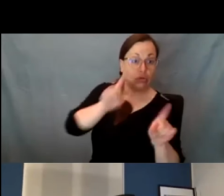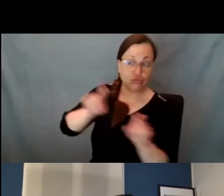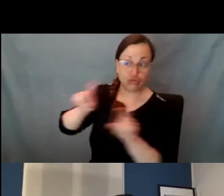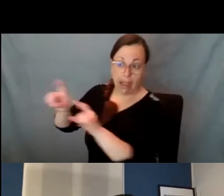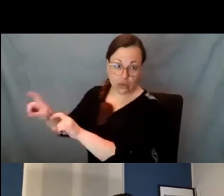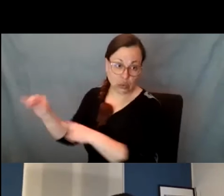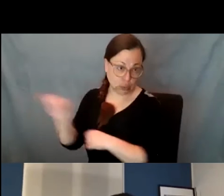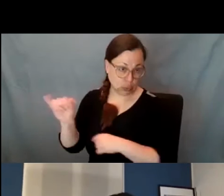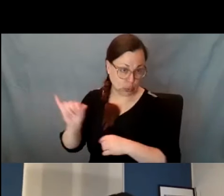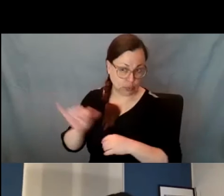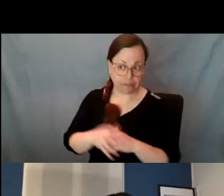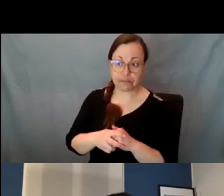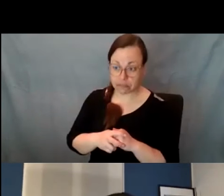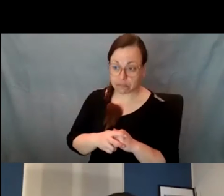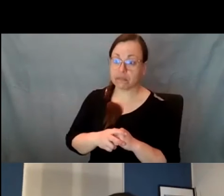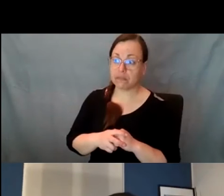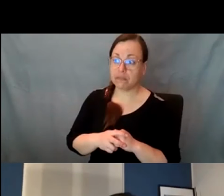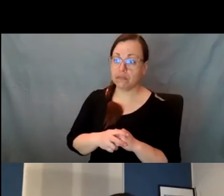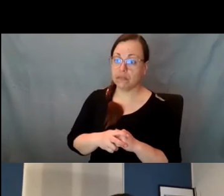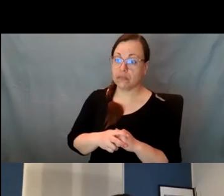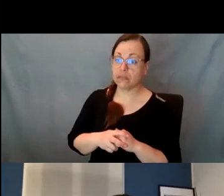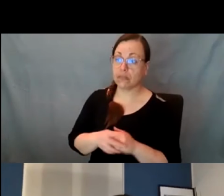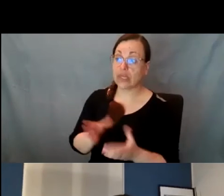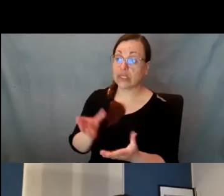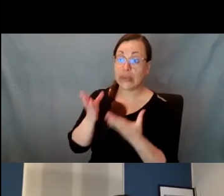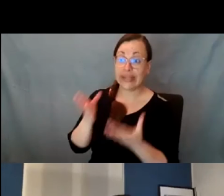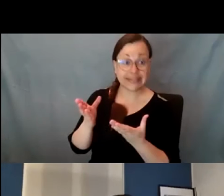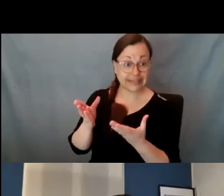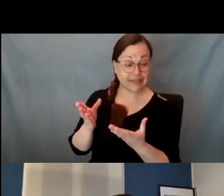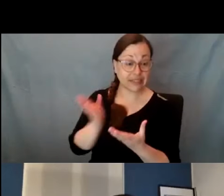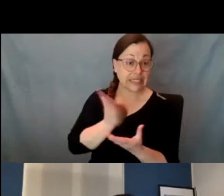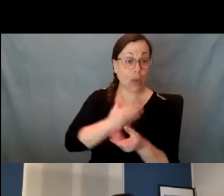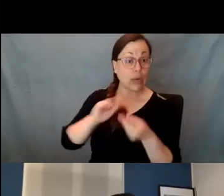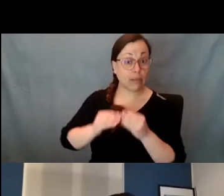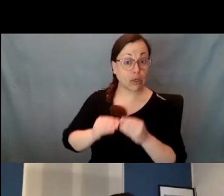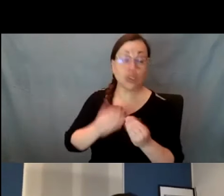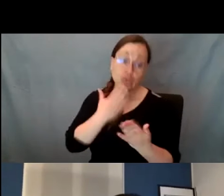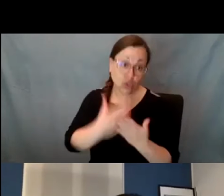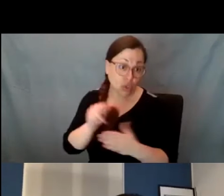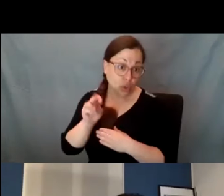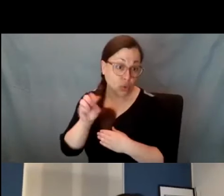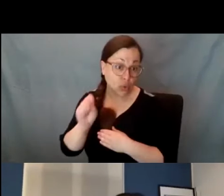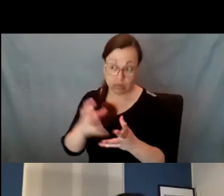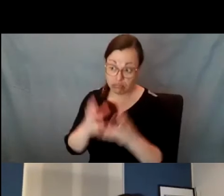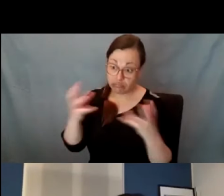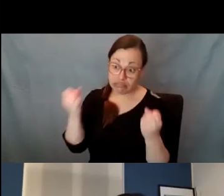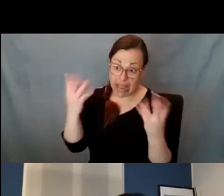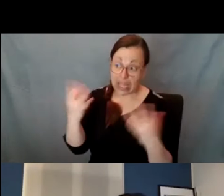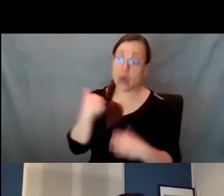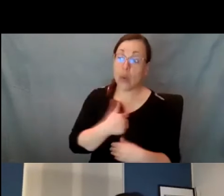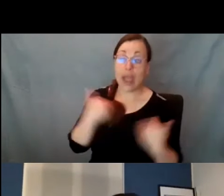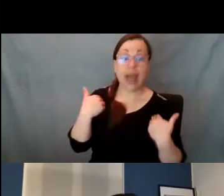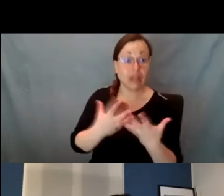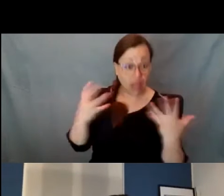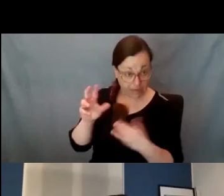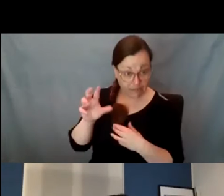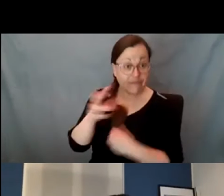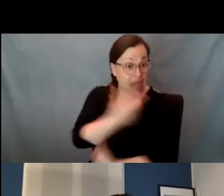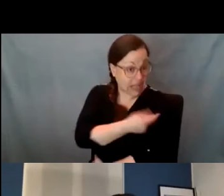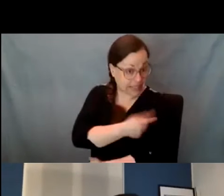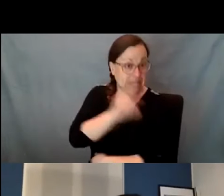this is where we are. So as you know, there are lots of good news. We have a number of vaccines who made it to the clinical phase. So they are in